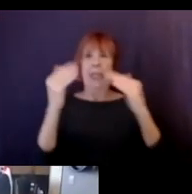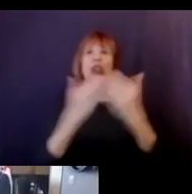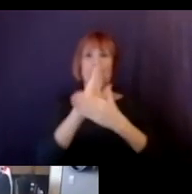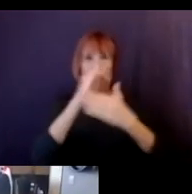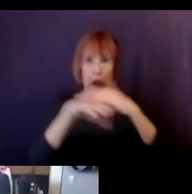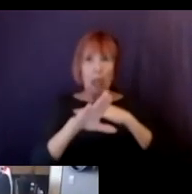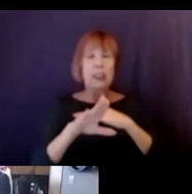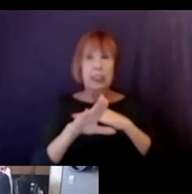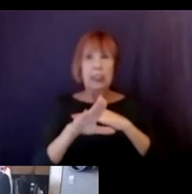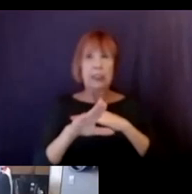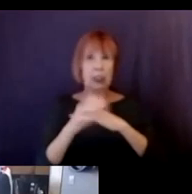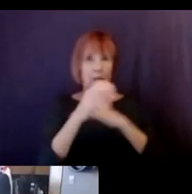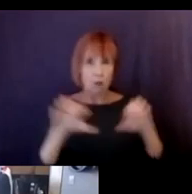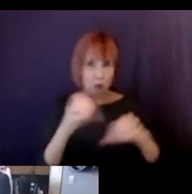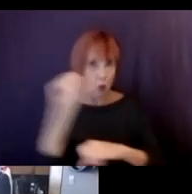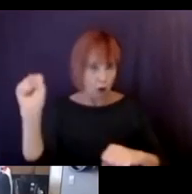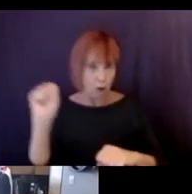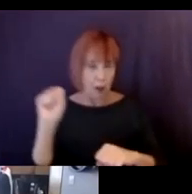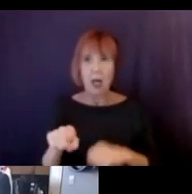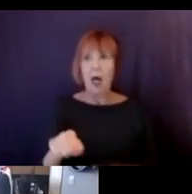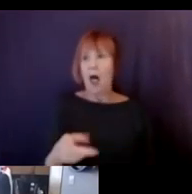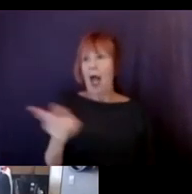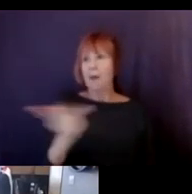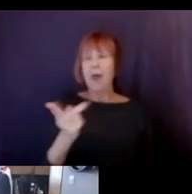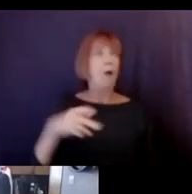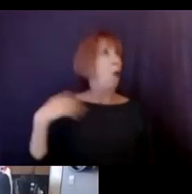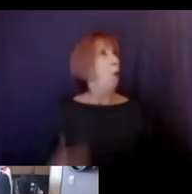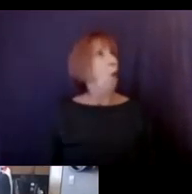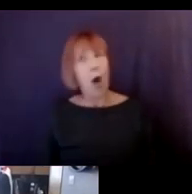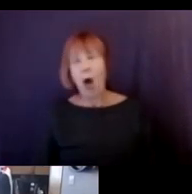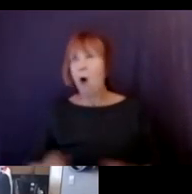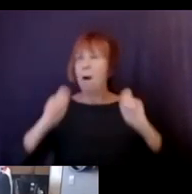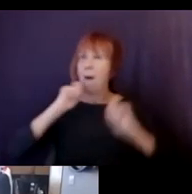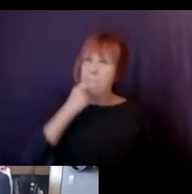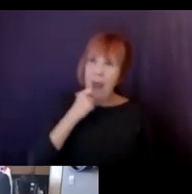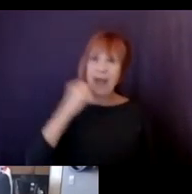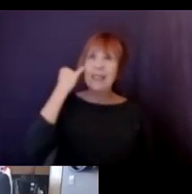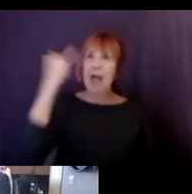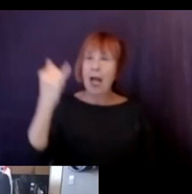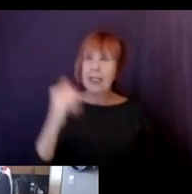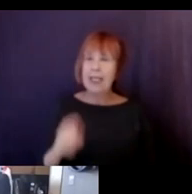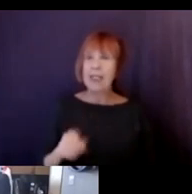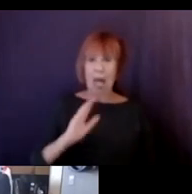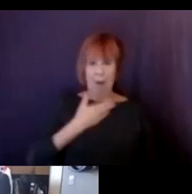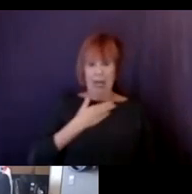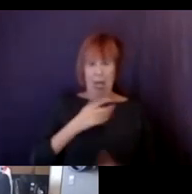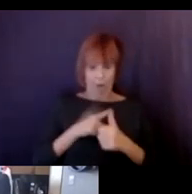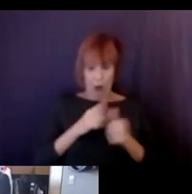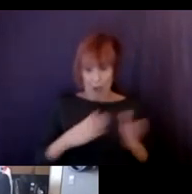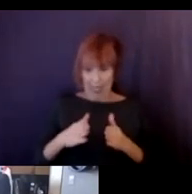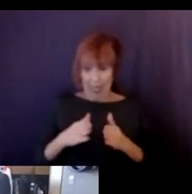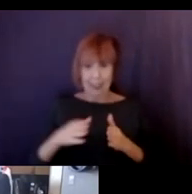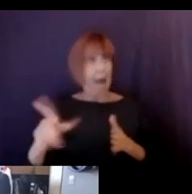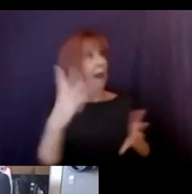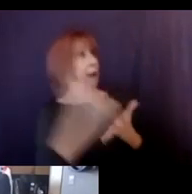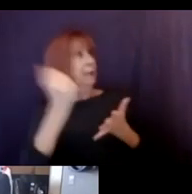and they've come up with amazing ideas, and taken our initial plans and kind of gone,